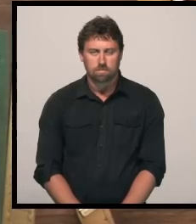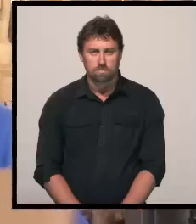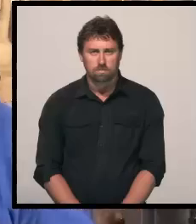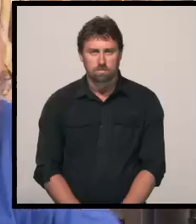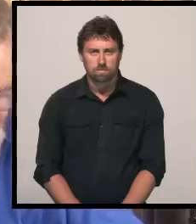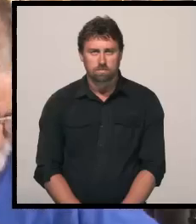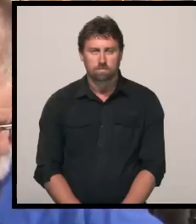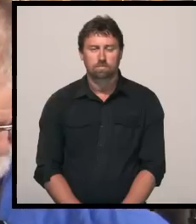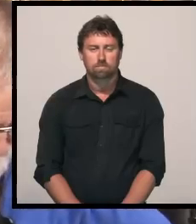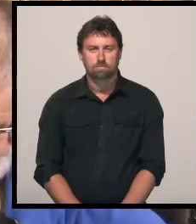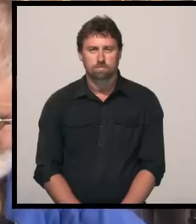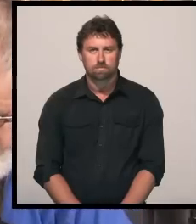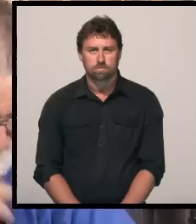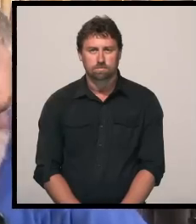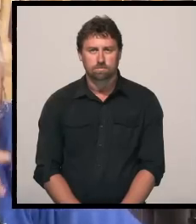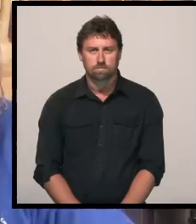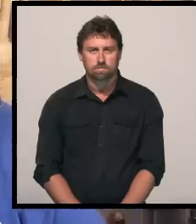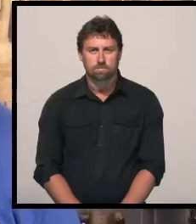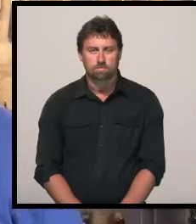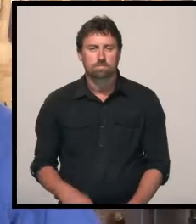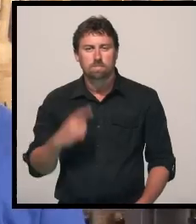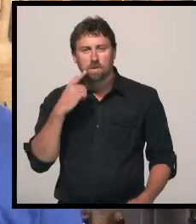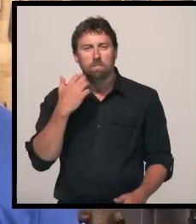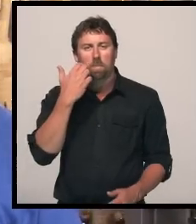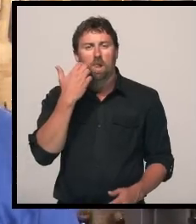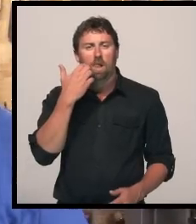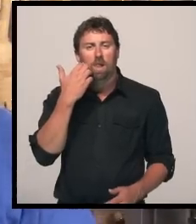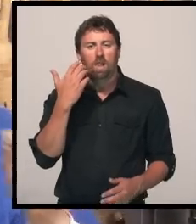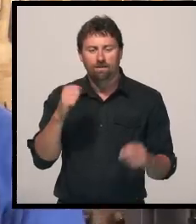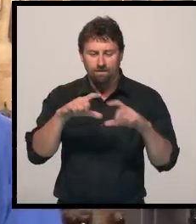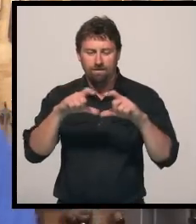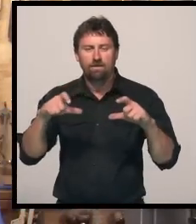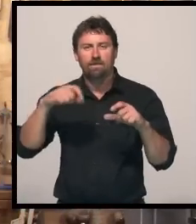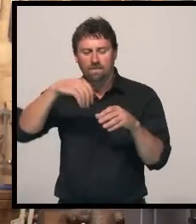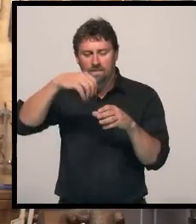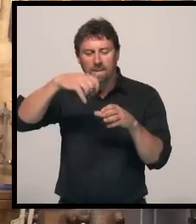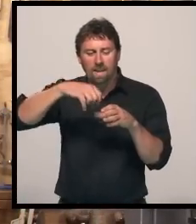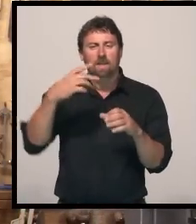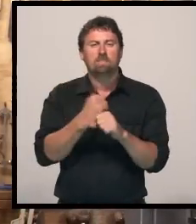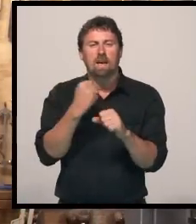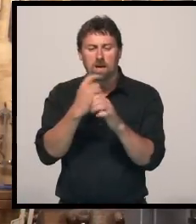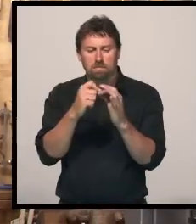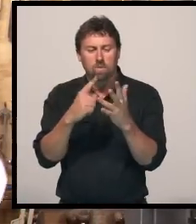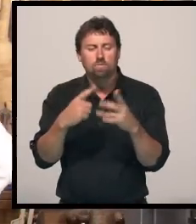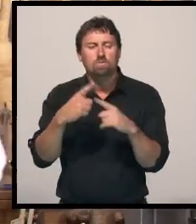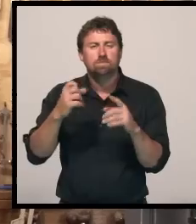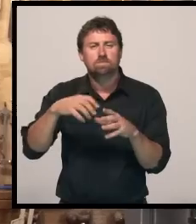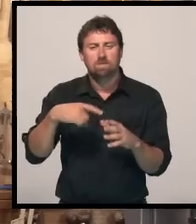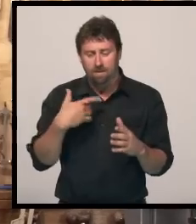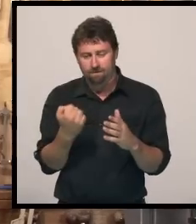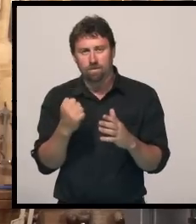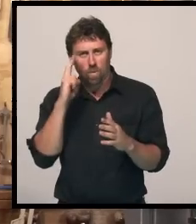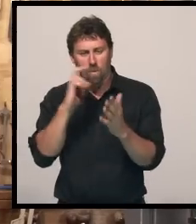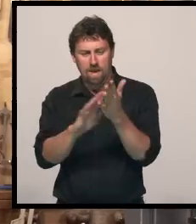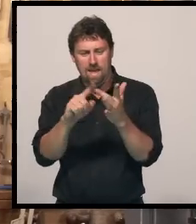Okay, and this little purple envelope that I have all my pieces in for building these boxes, here's a hinge